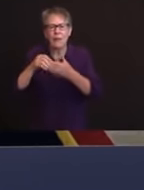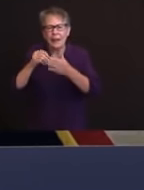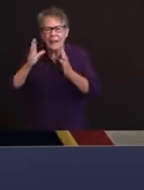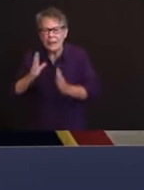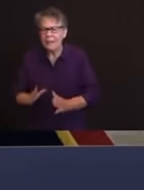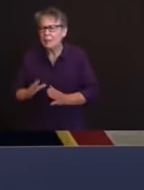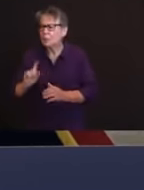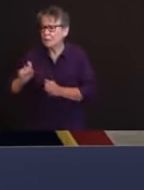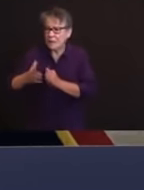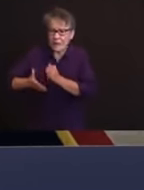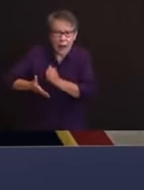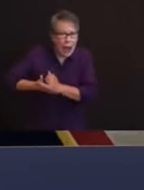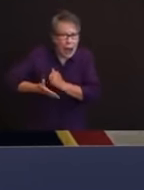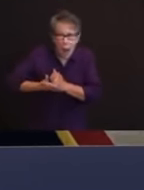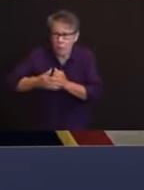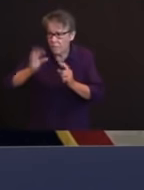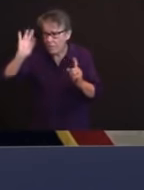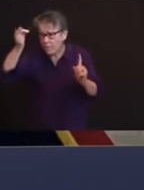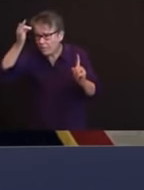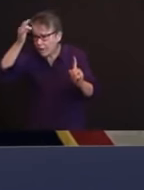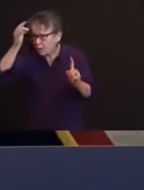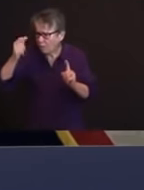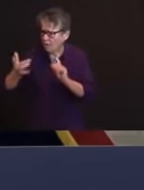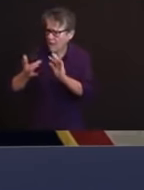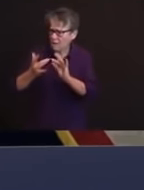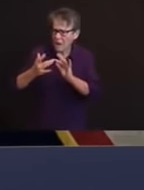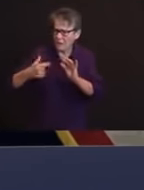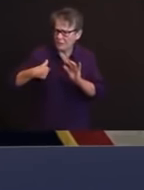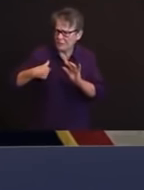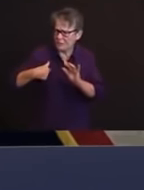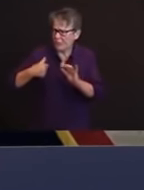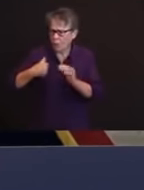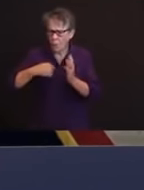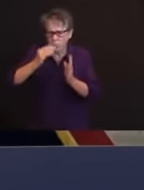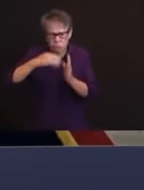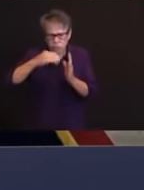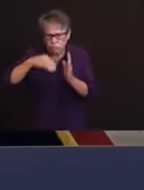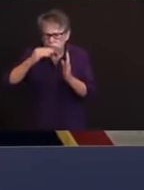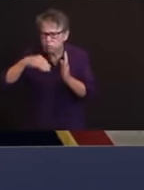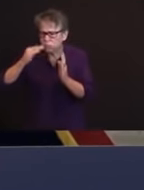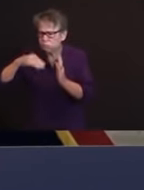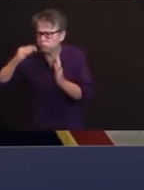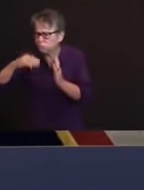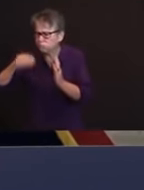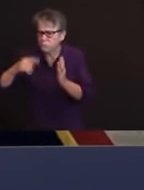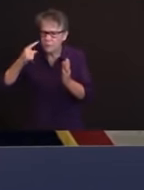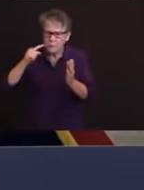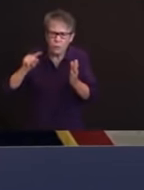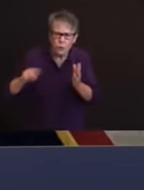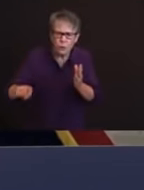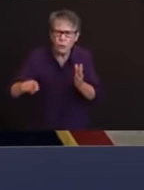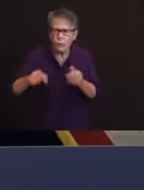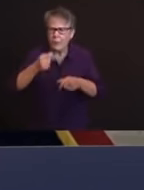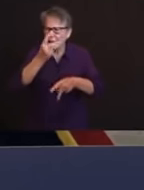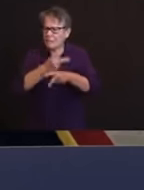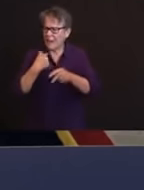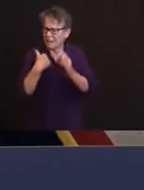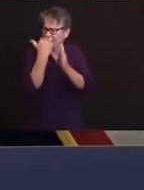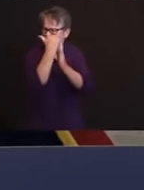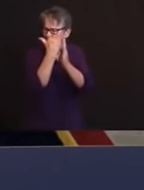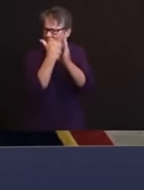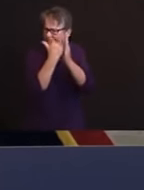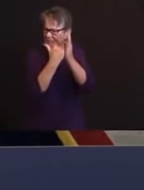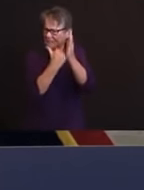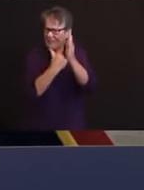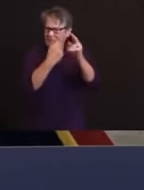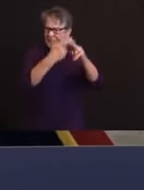reach out to my office. We are putting points on the board every day for New Jerseyans with an array of different challenges